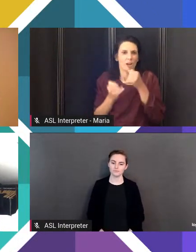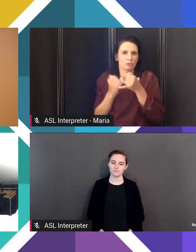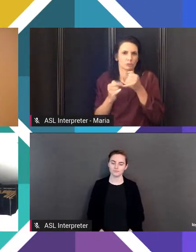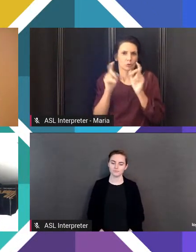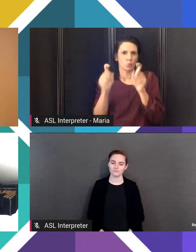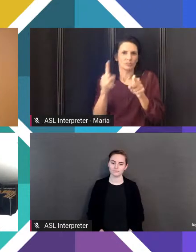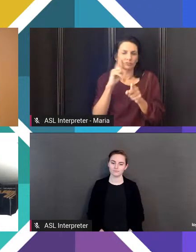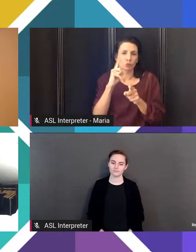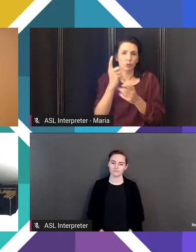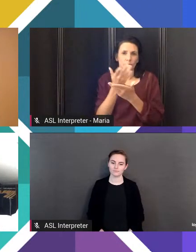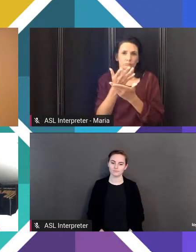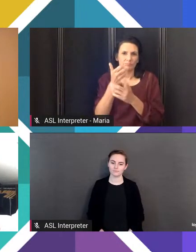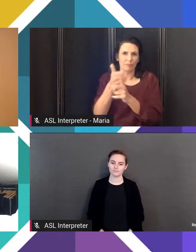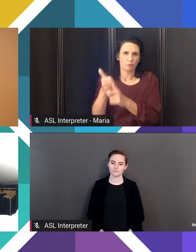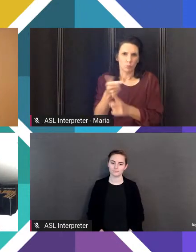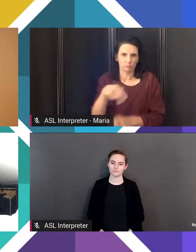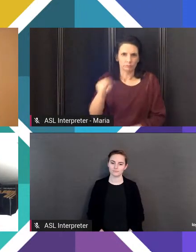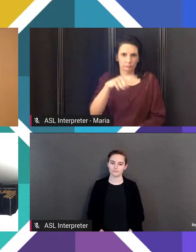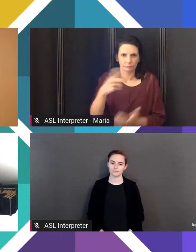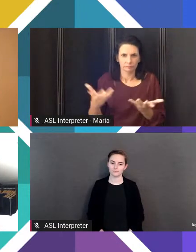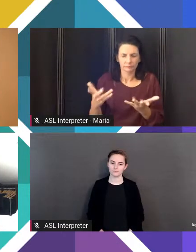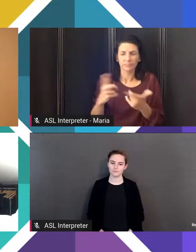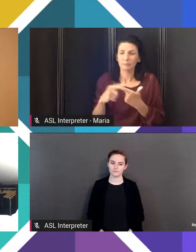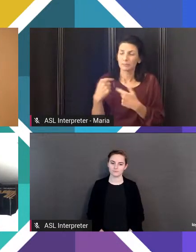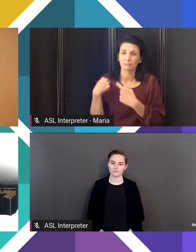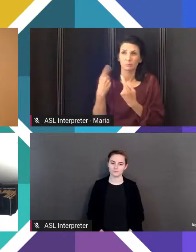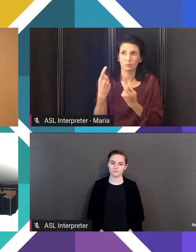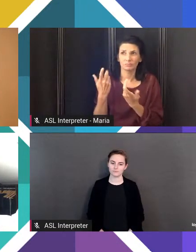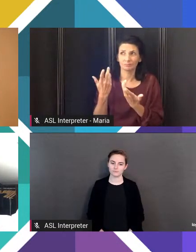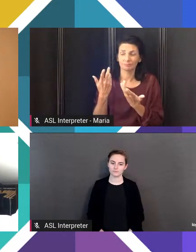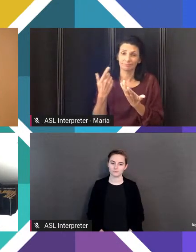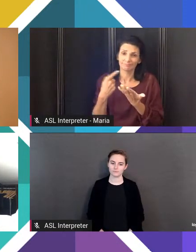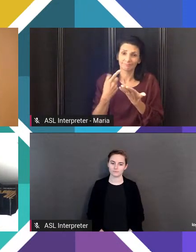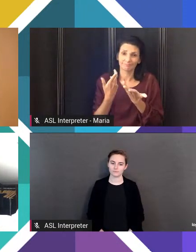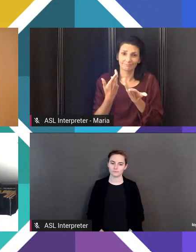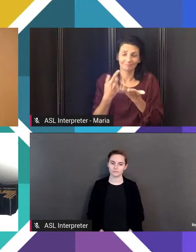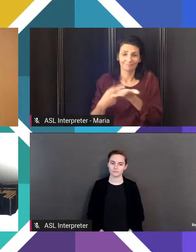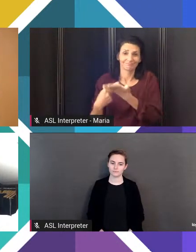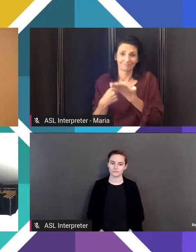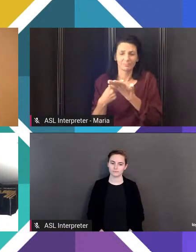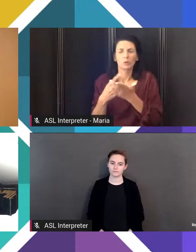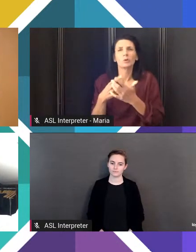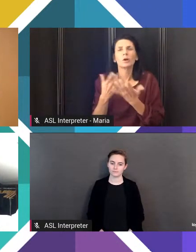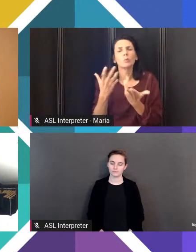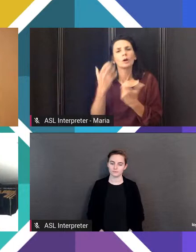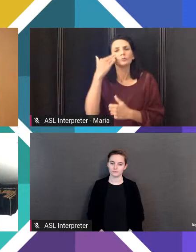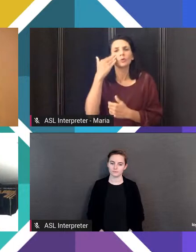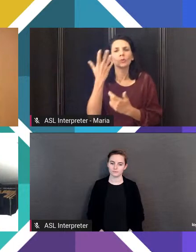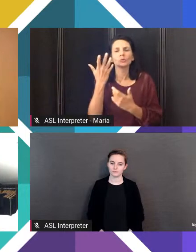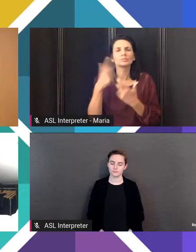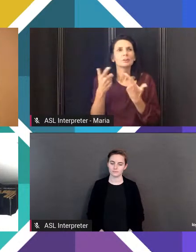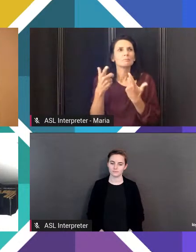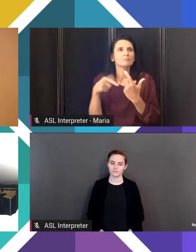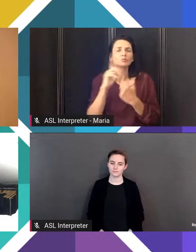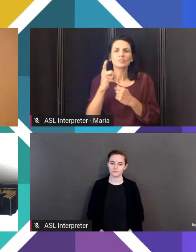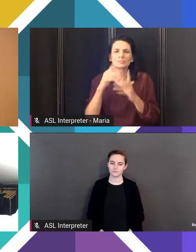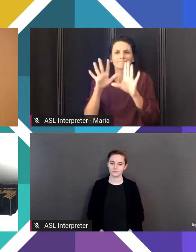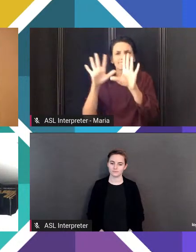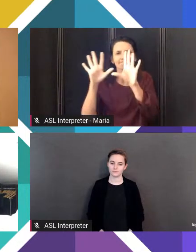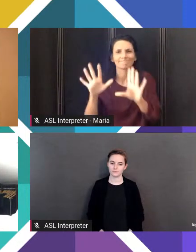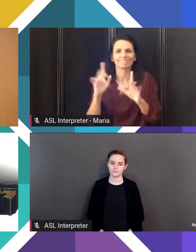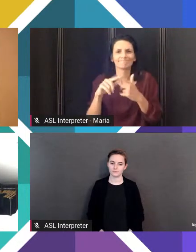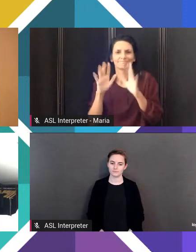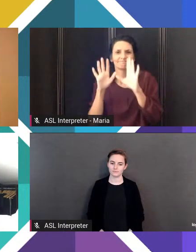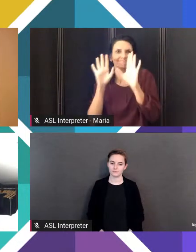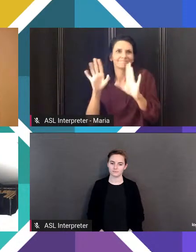for everyone, since we have just talked about this, is what are some super amazing queer artists or queer